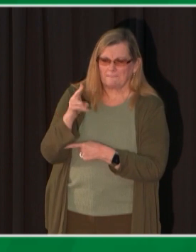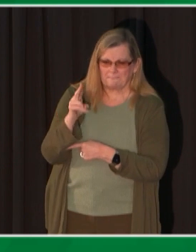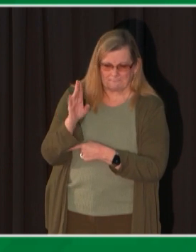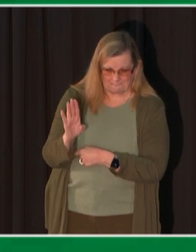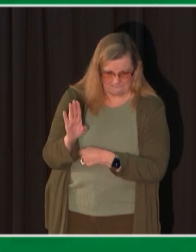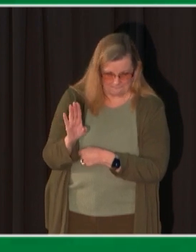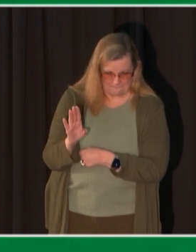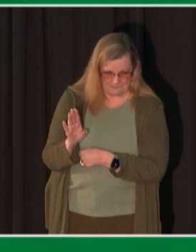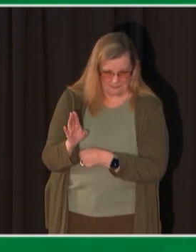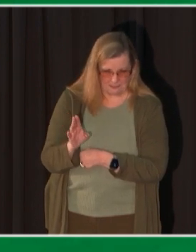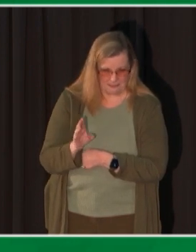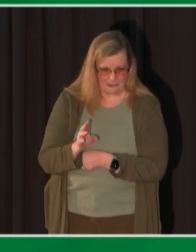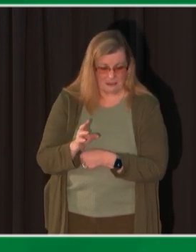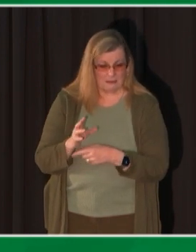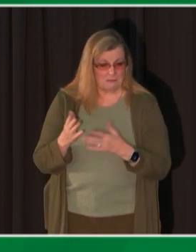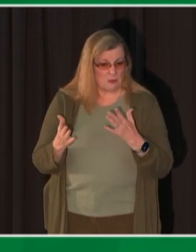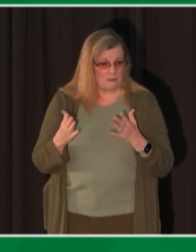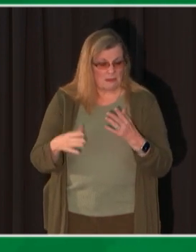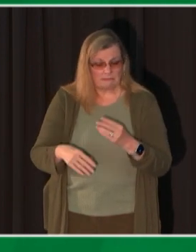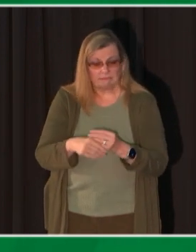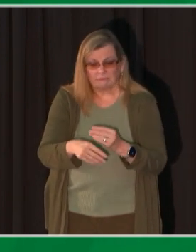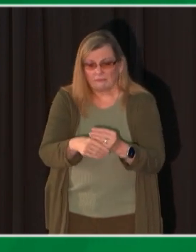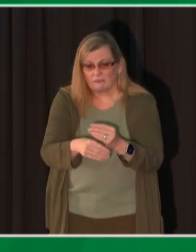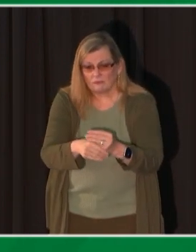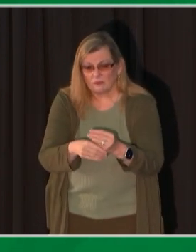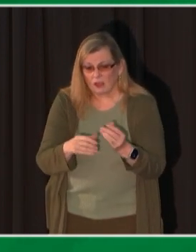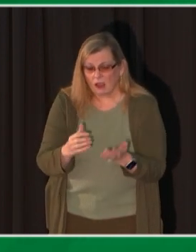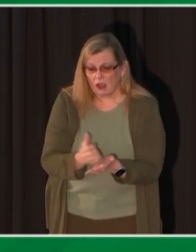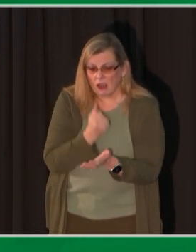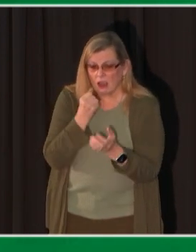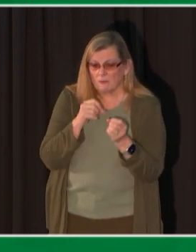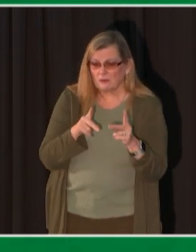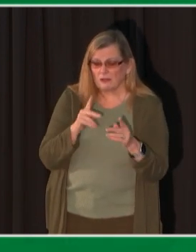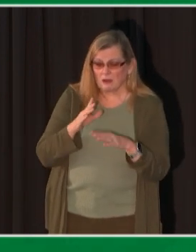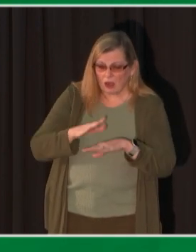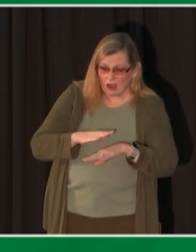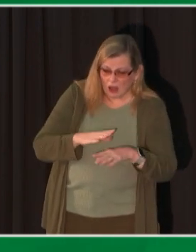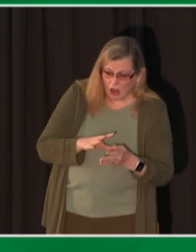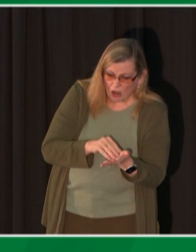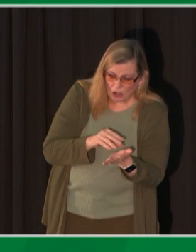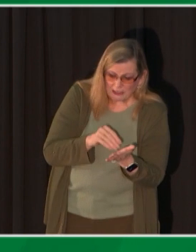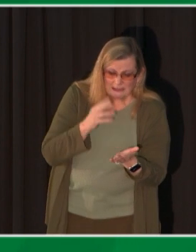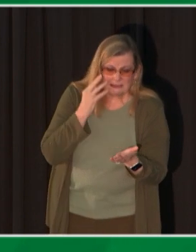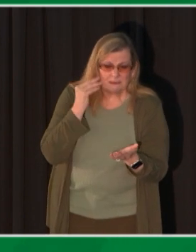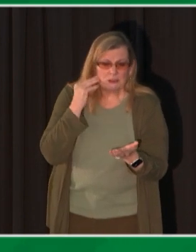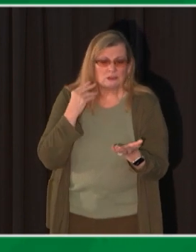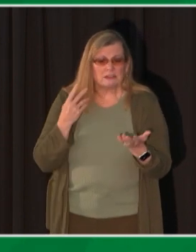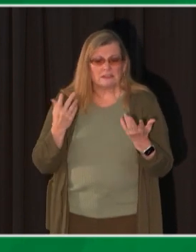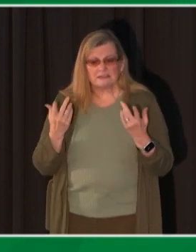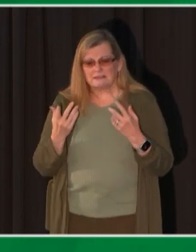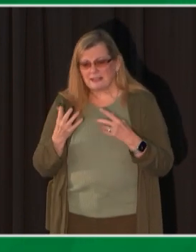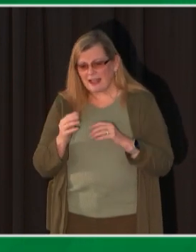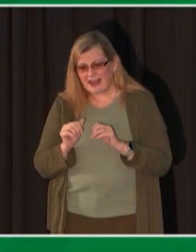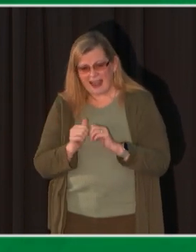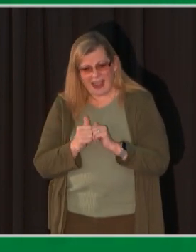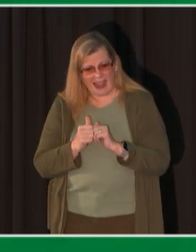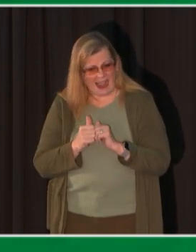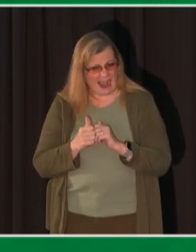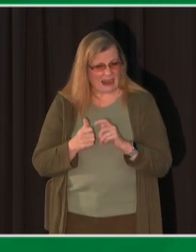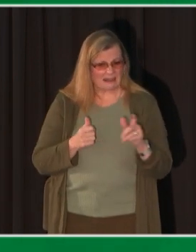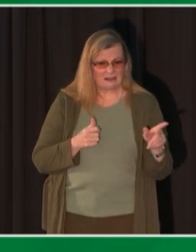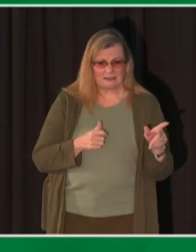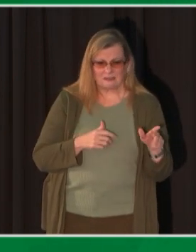opportunity for learning activity throughout the city that may be in our school buildings or some other